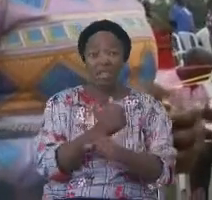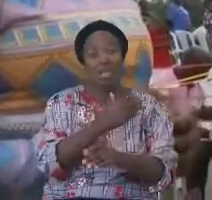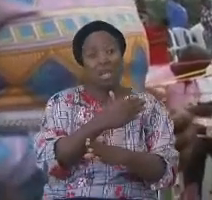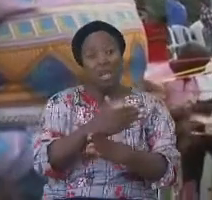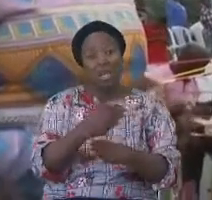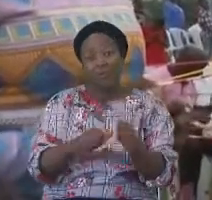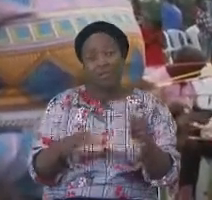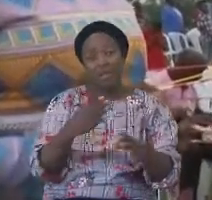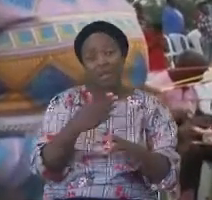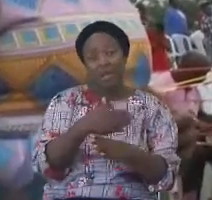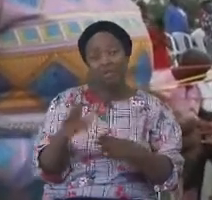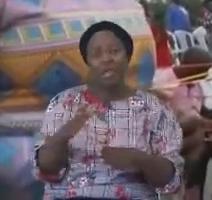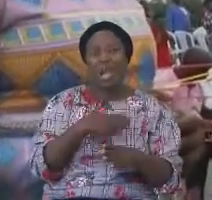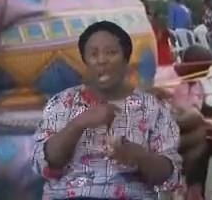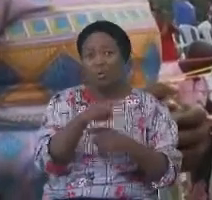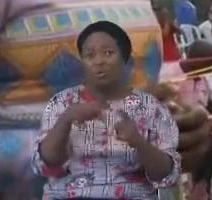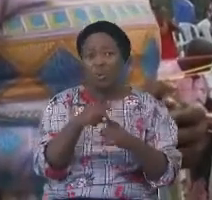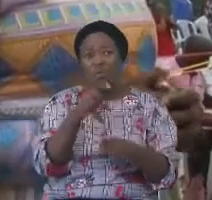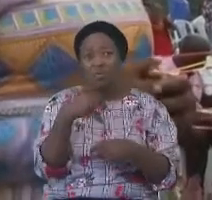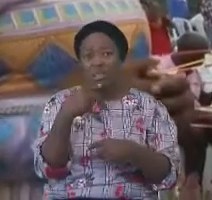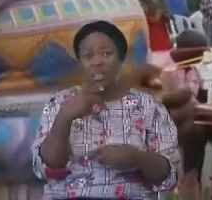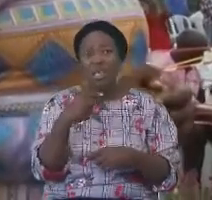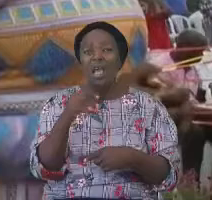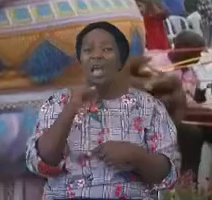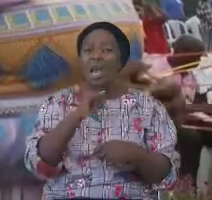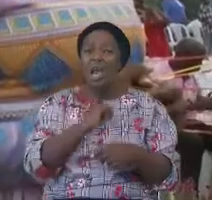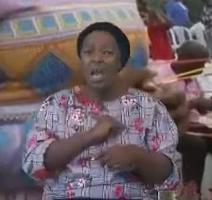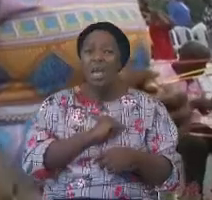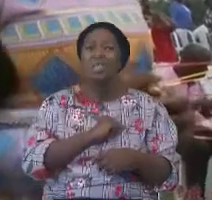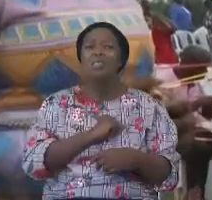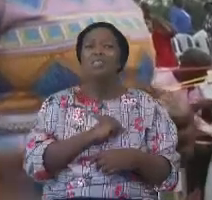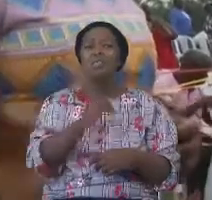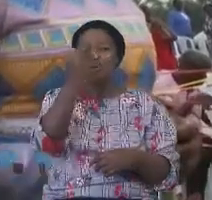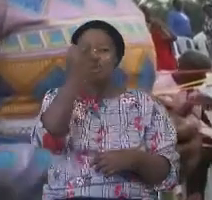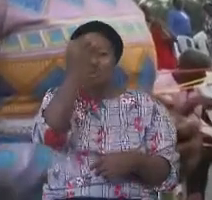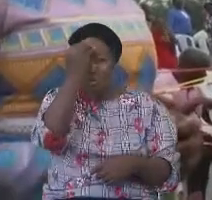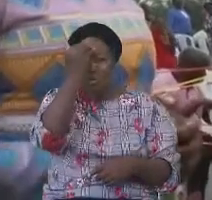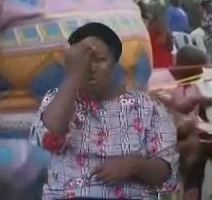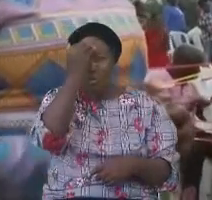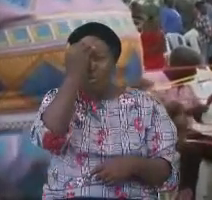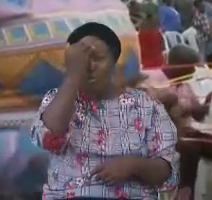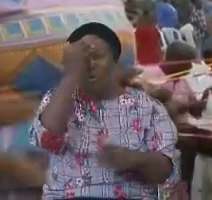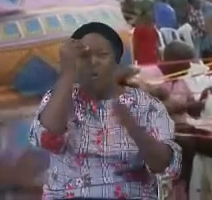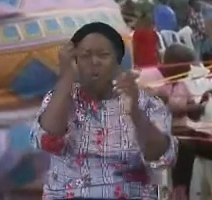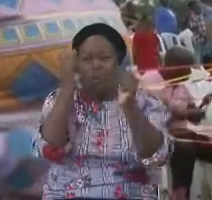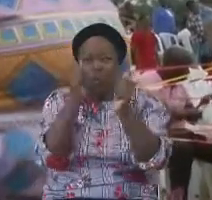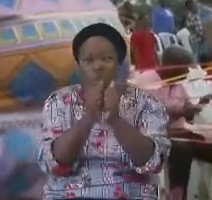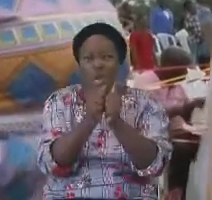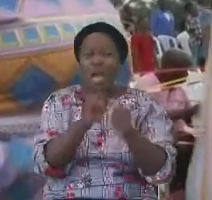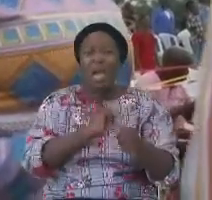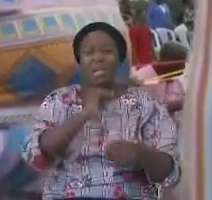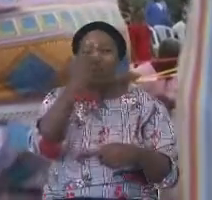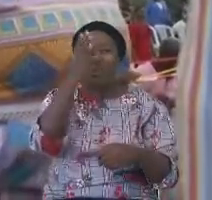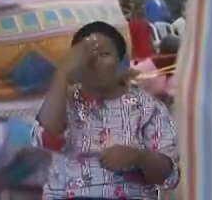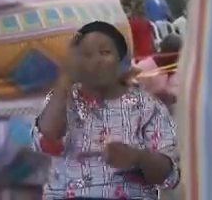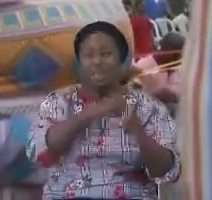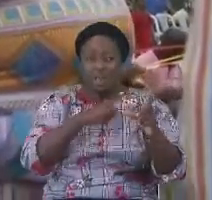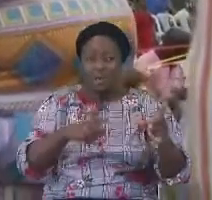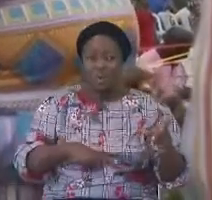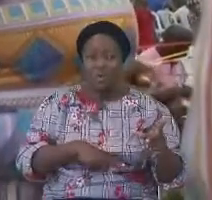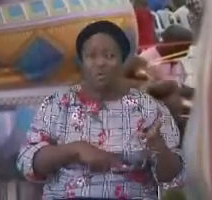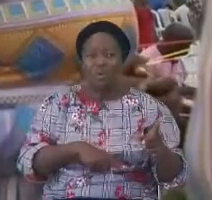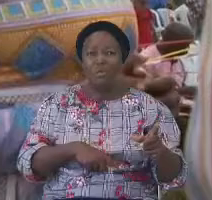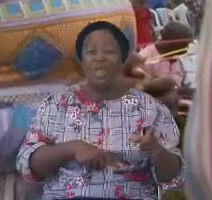the lord already has taken everything away and when you say i identify